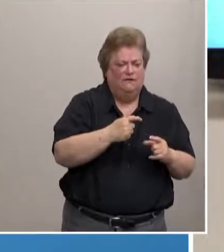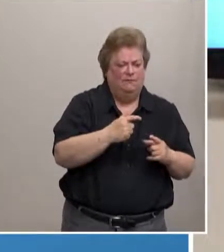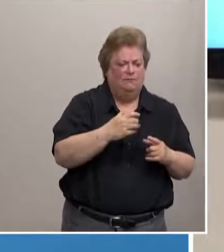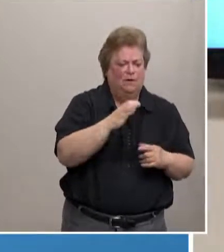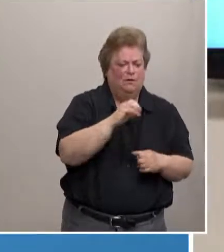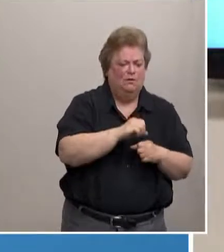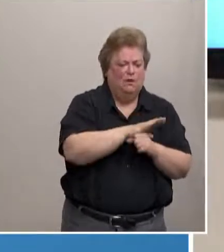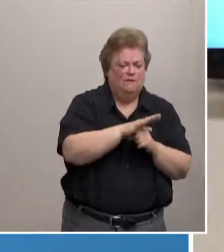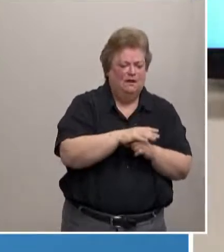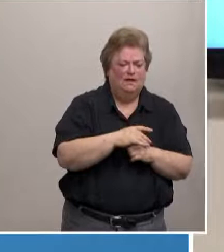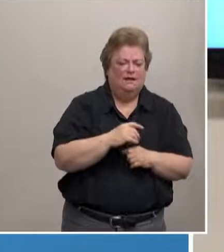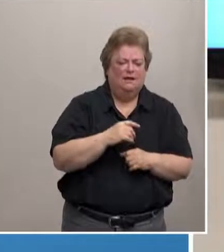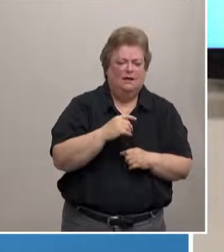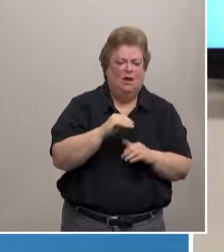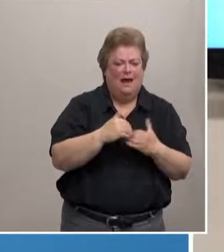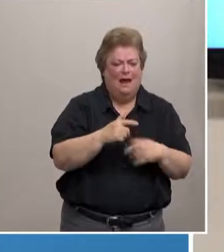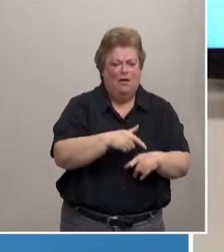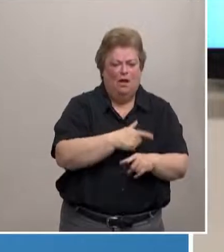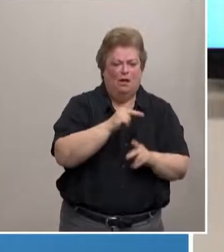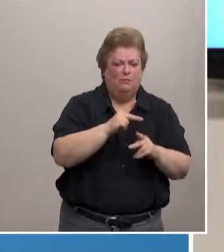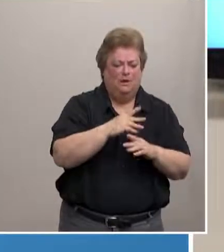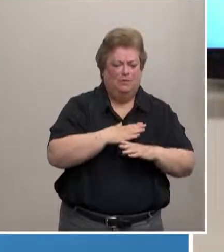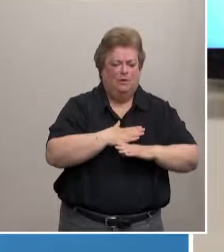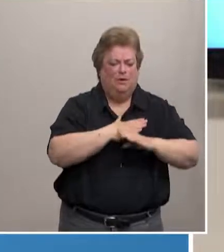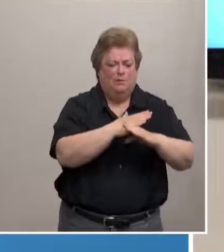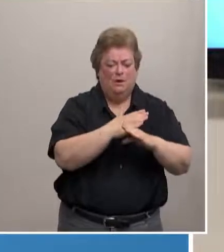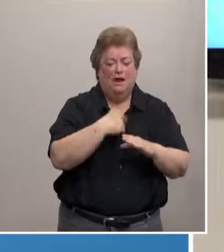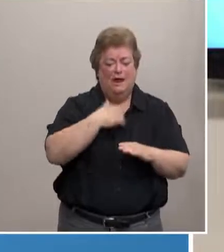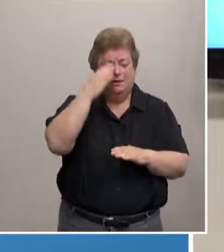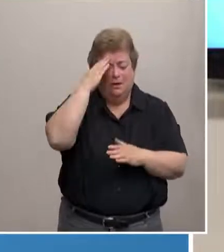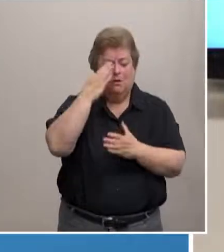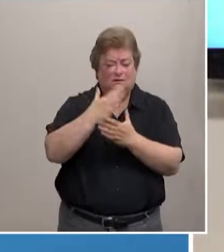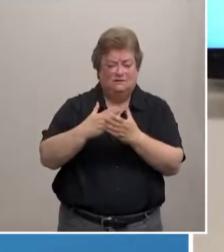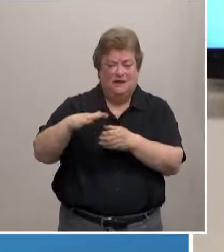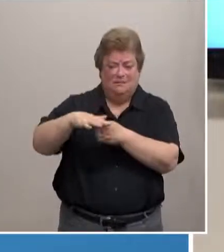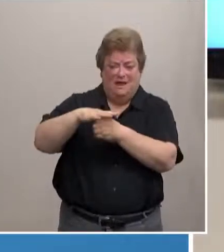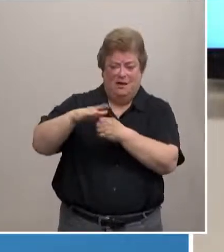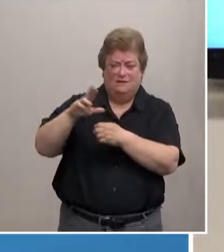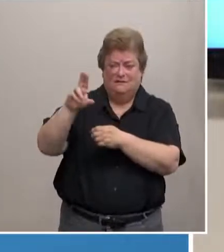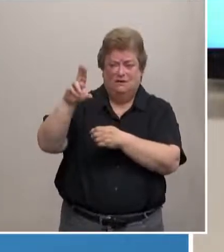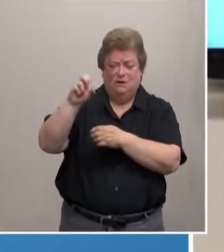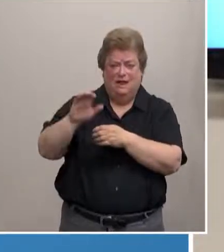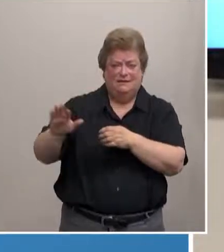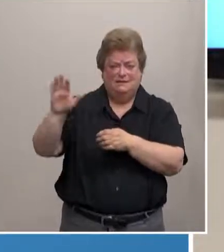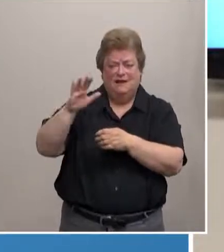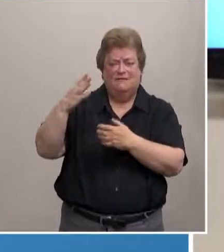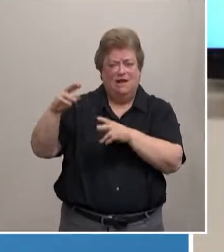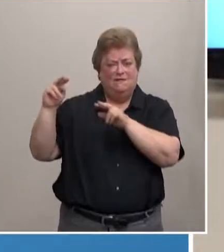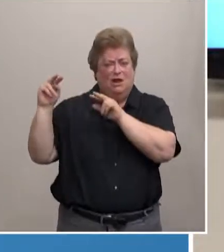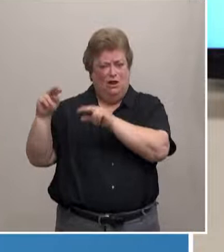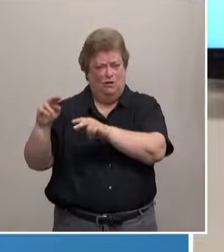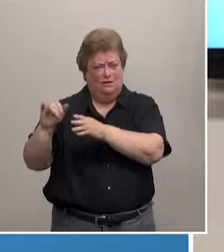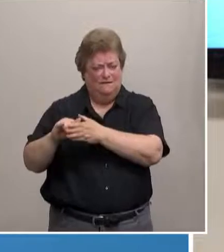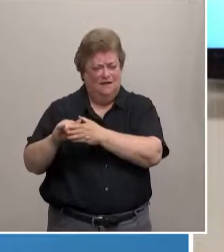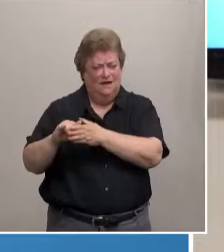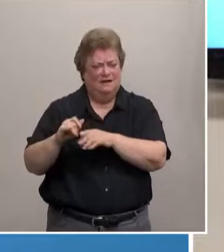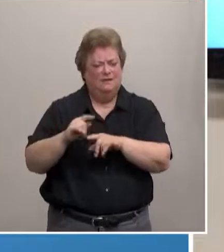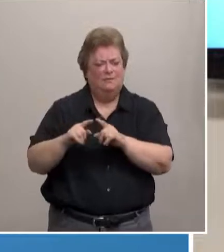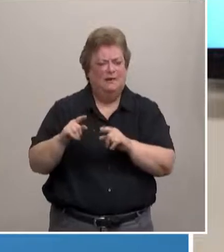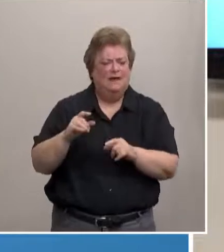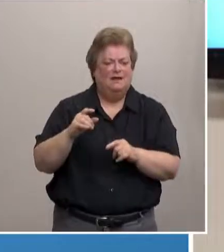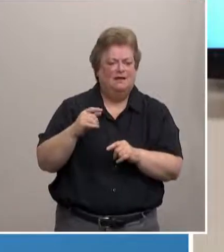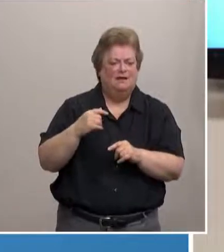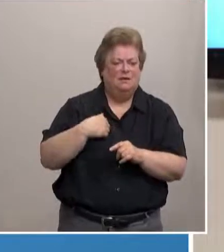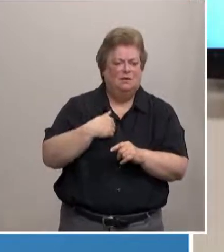people have immunity. I know in some areas of the country they have looked at that, but if we went back, we would just go